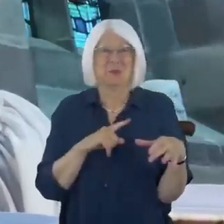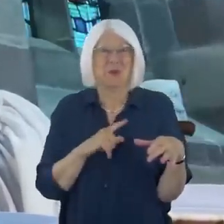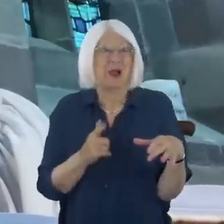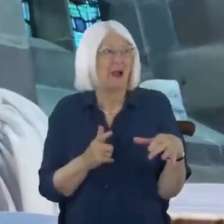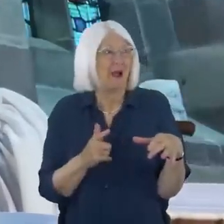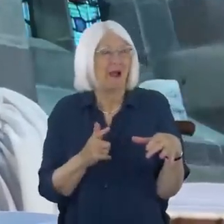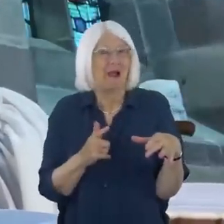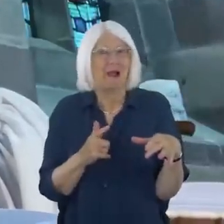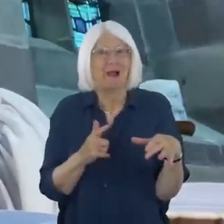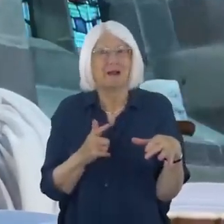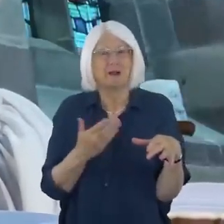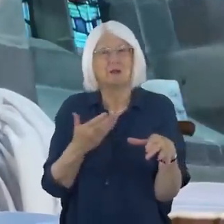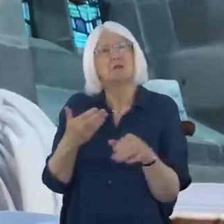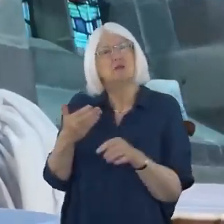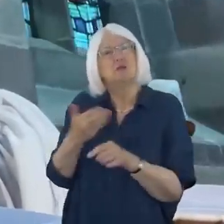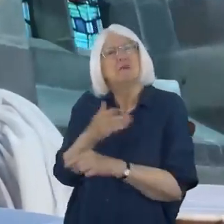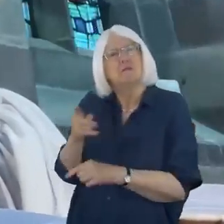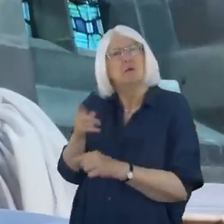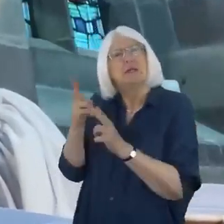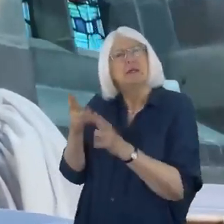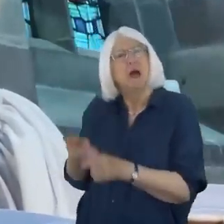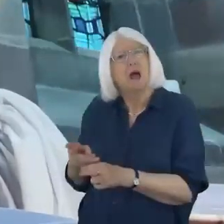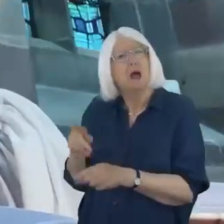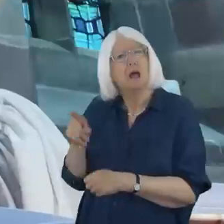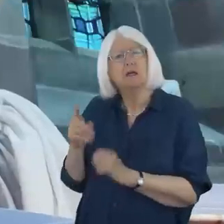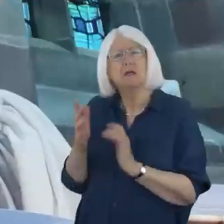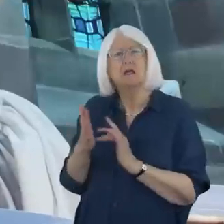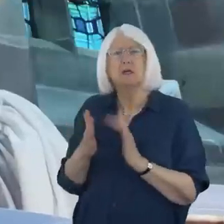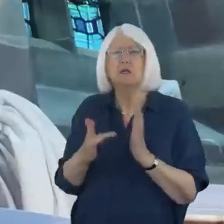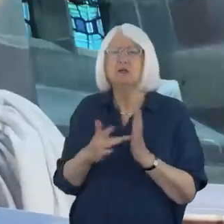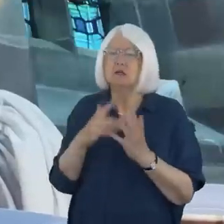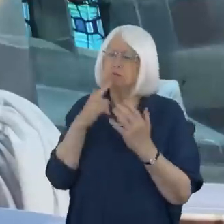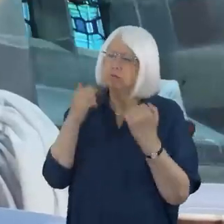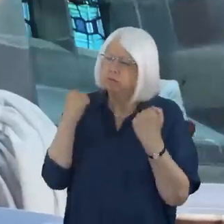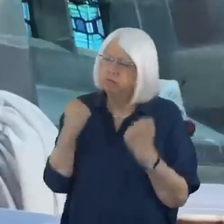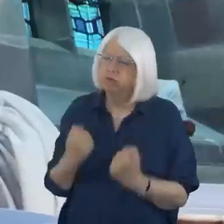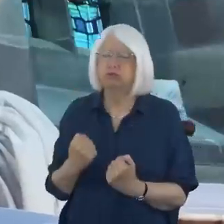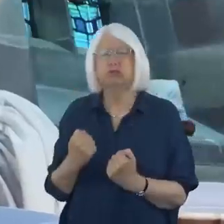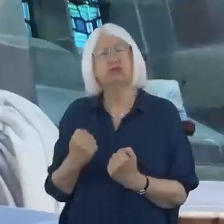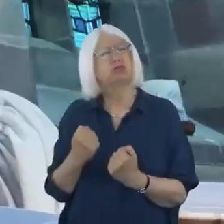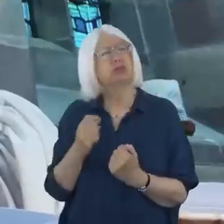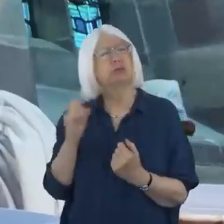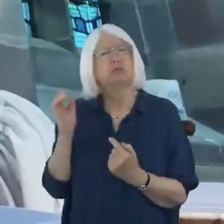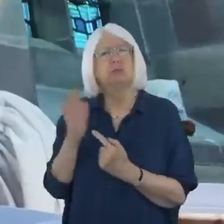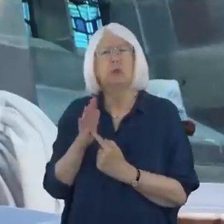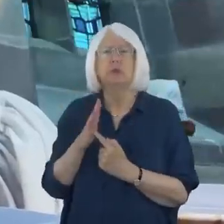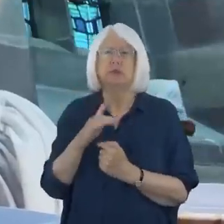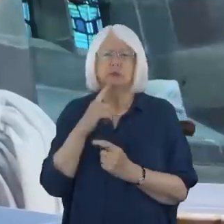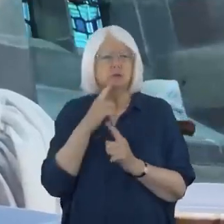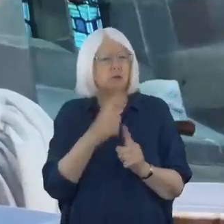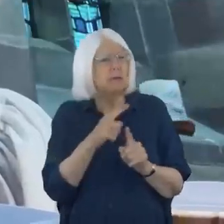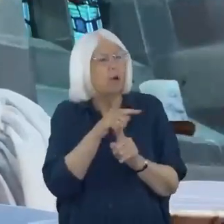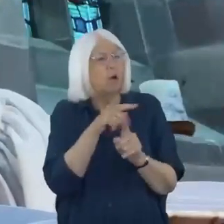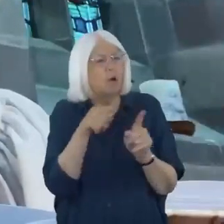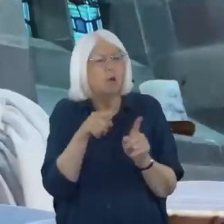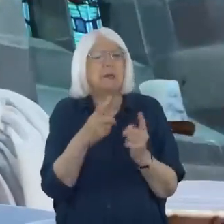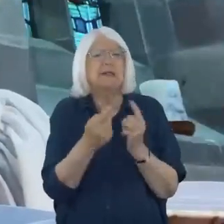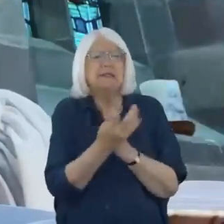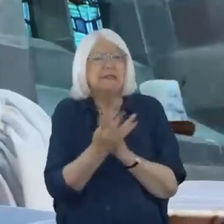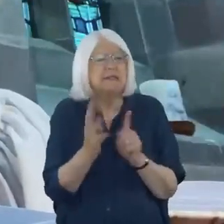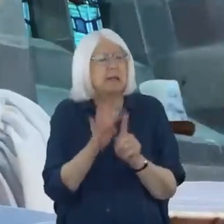why, just before his death, Jesus placed such emphasis on his disciples being